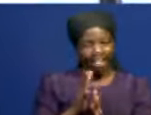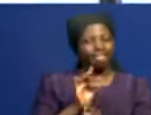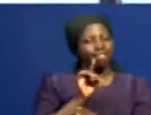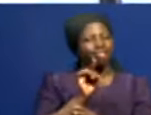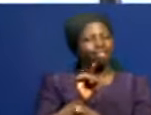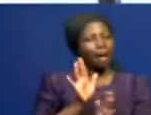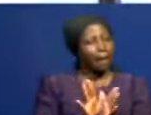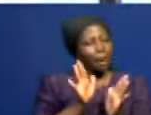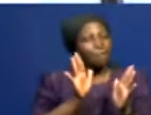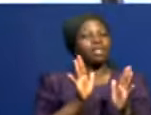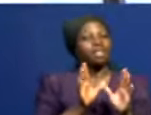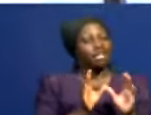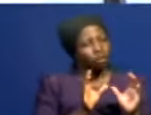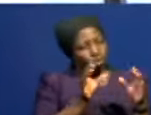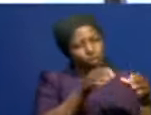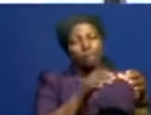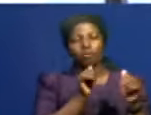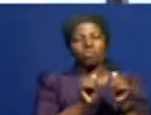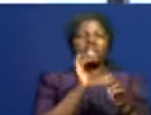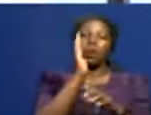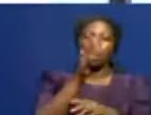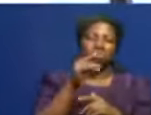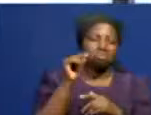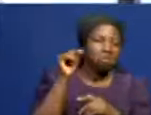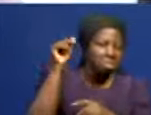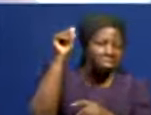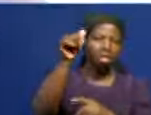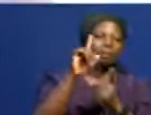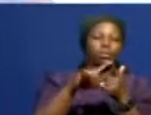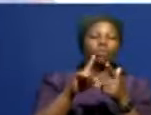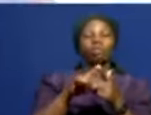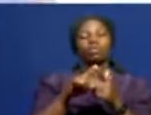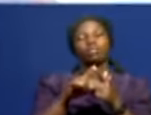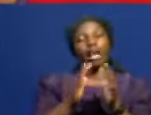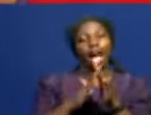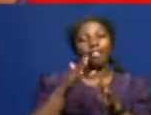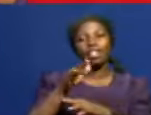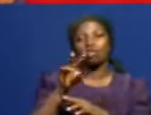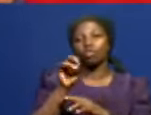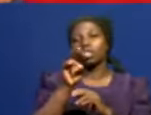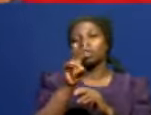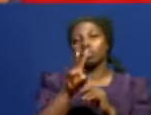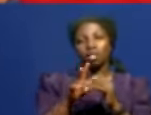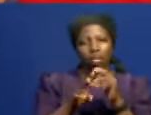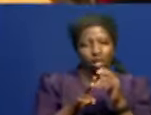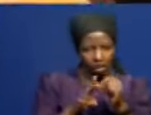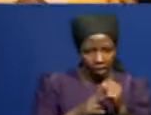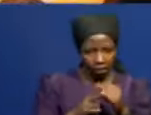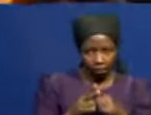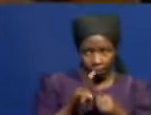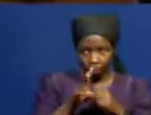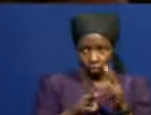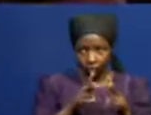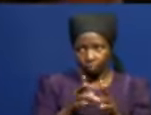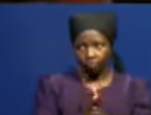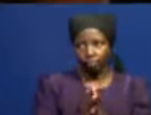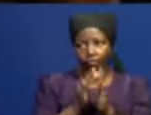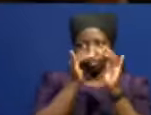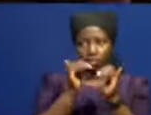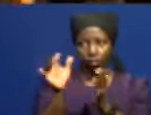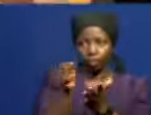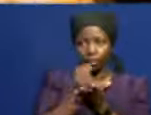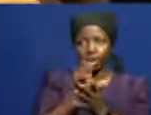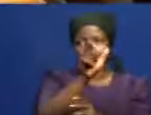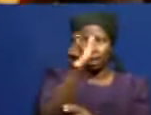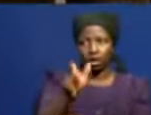go beyond 2032. It is a big, big movement. The newly appointed UDA Nyanza region chair and the